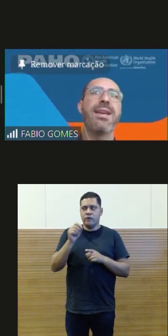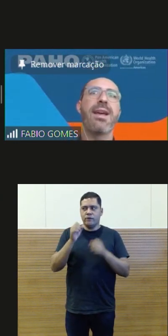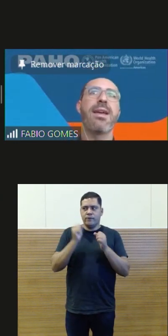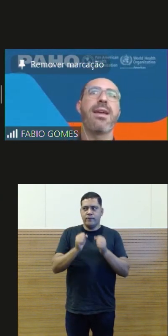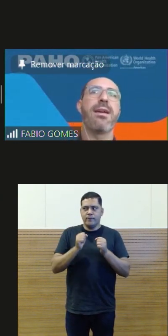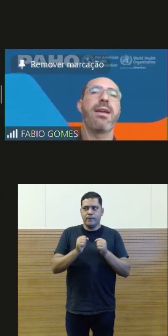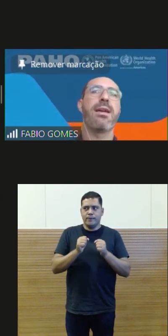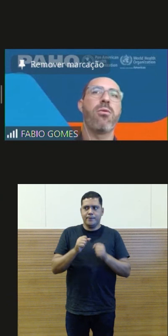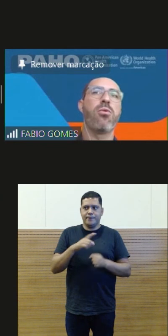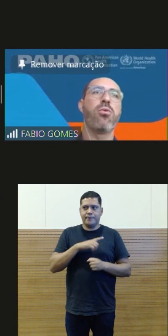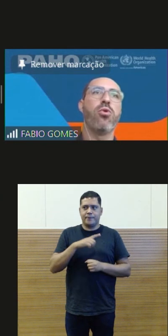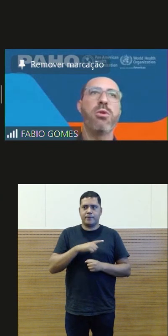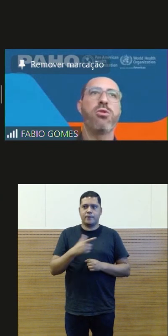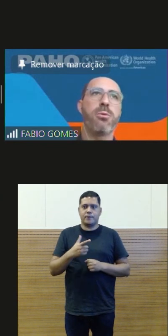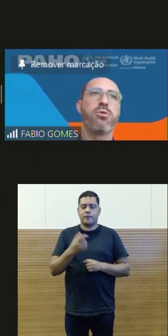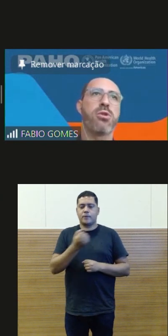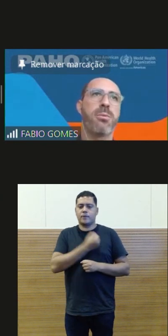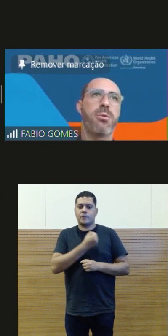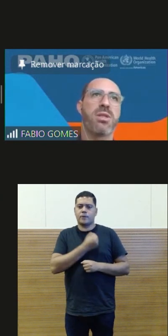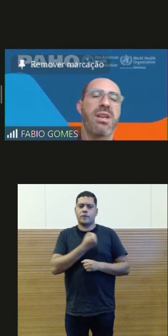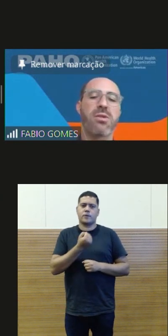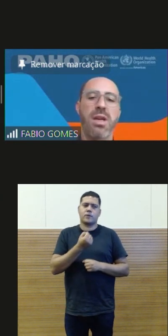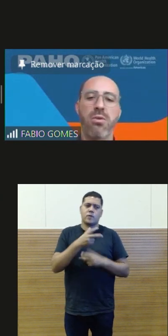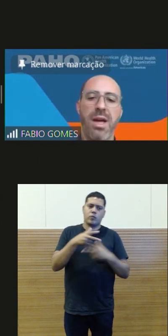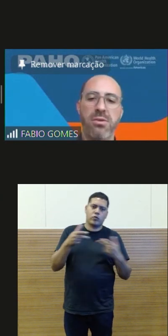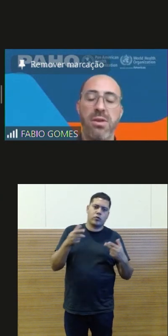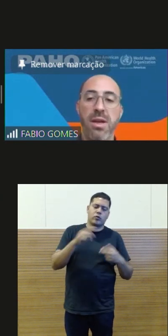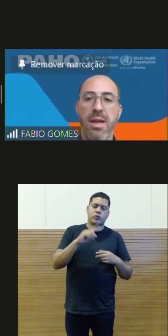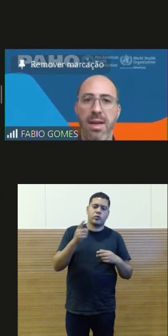this is fundamental so that we can keep